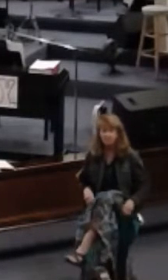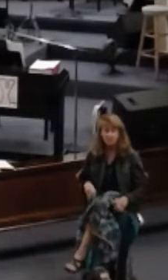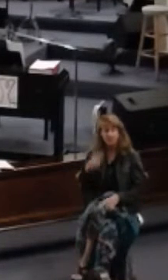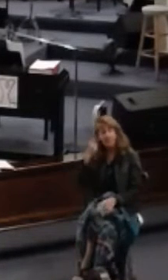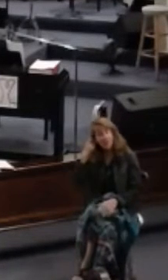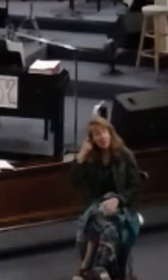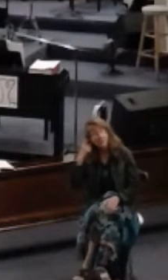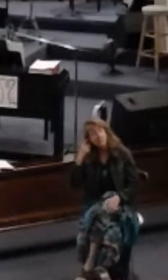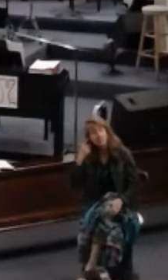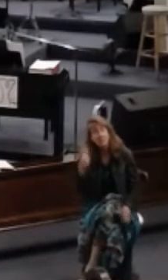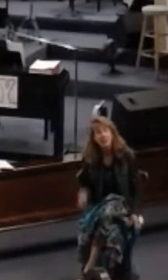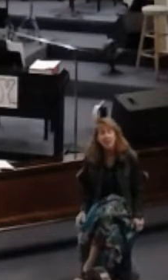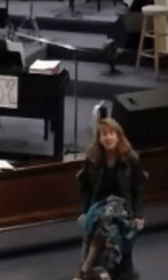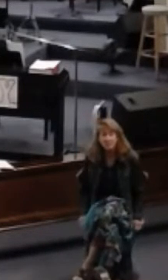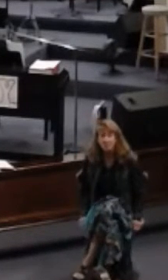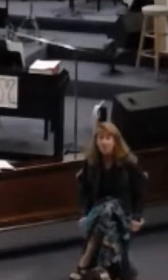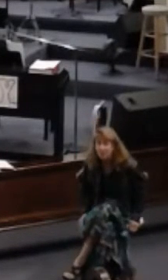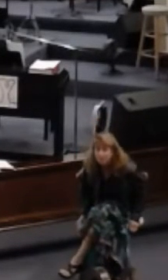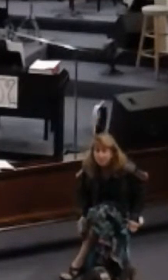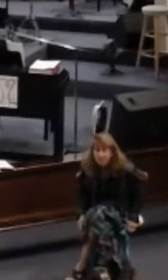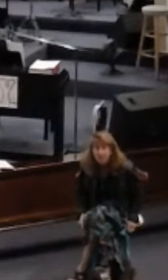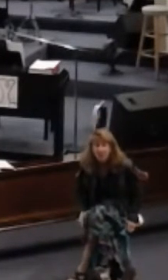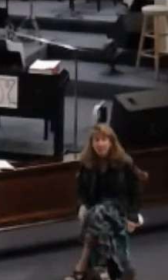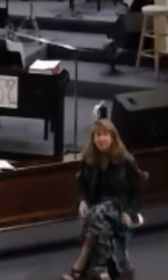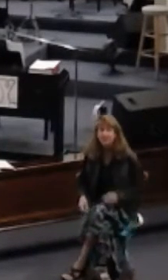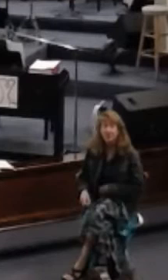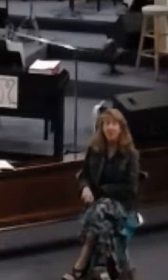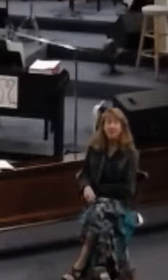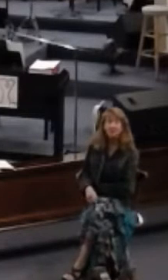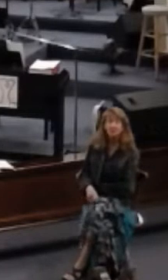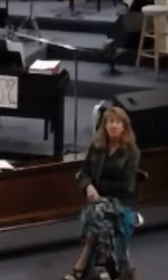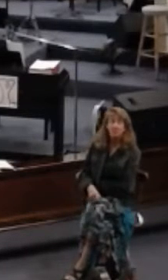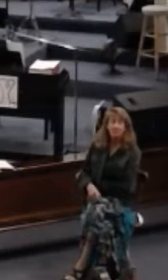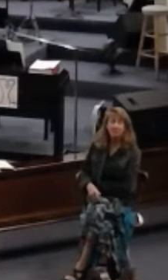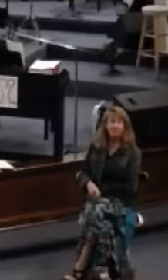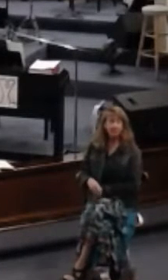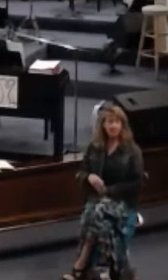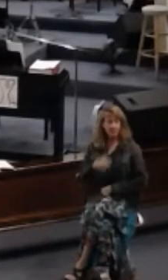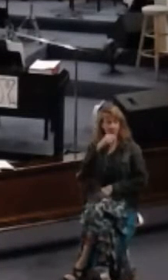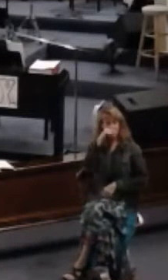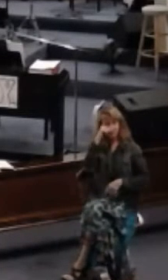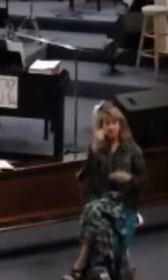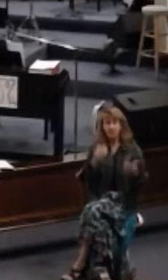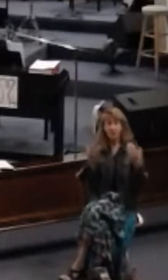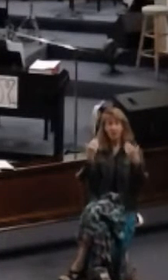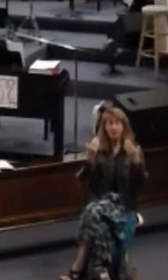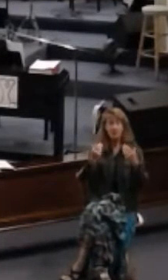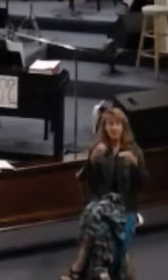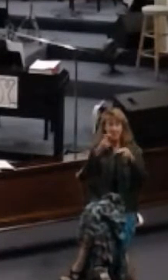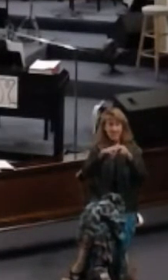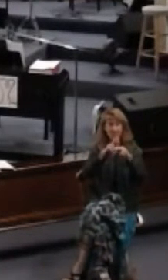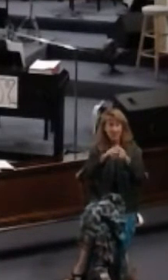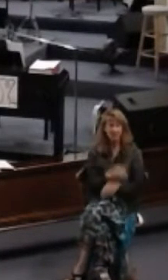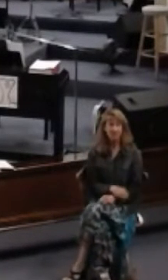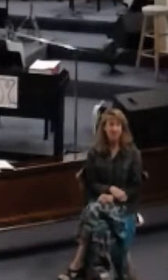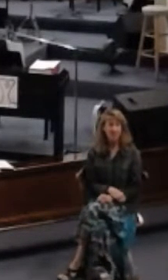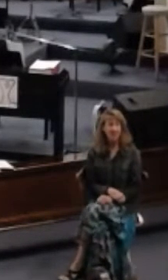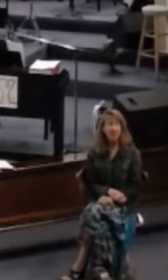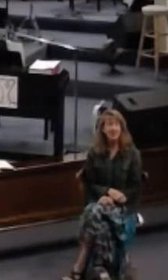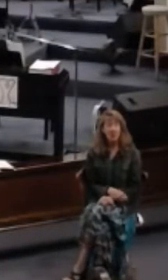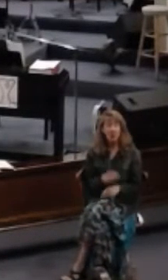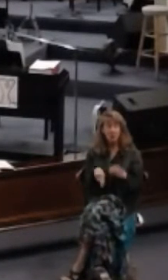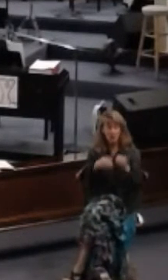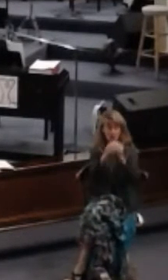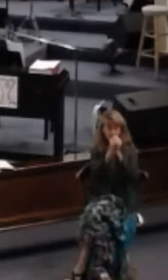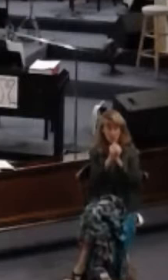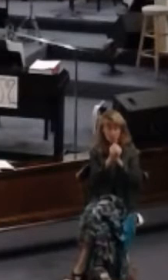Shania, you don't get to hang out back there just because you sing on the worship team. Come on out and have a seat. The worship team, as soon as they get done,